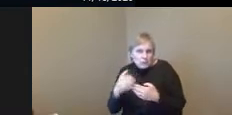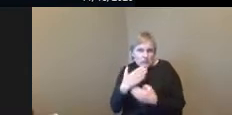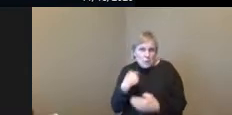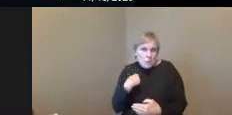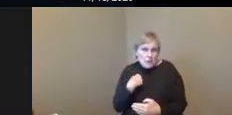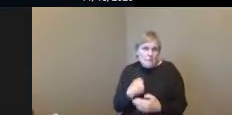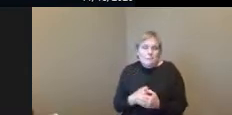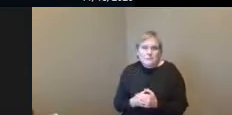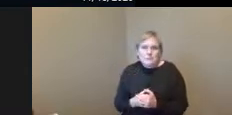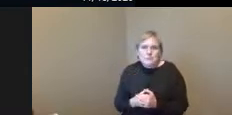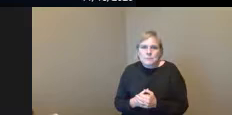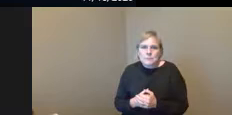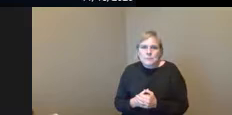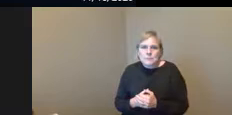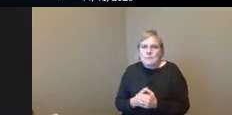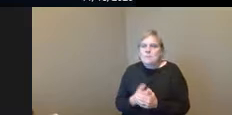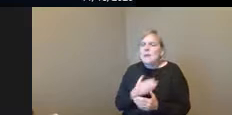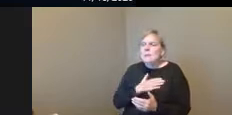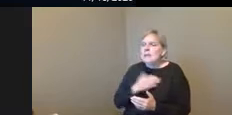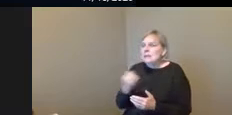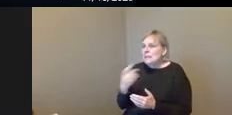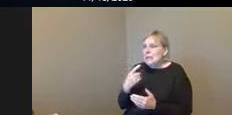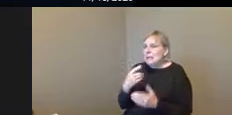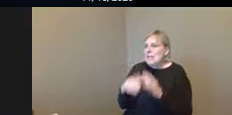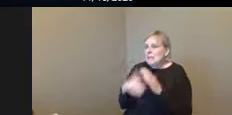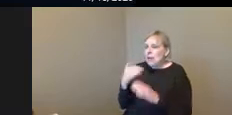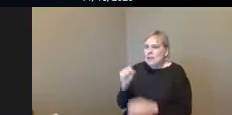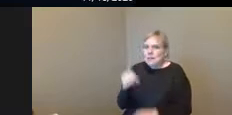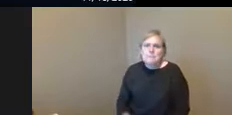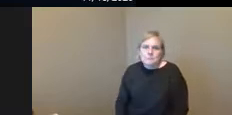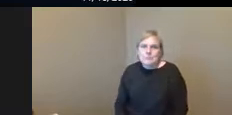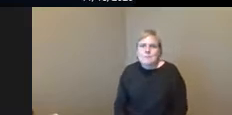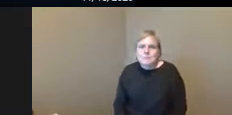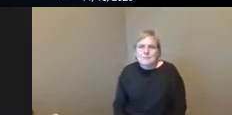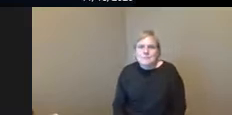me? Please, via email. Okay.